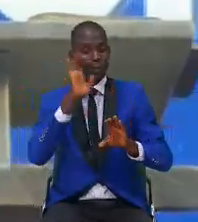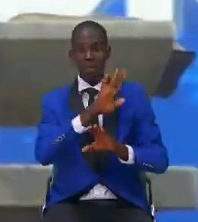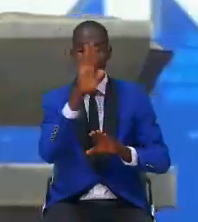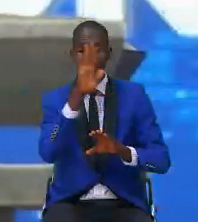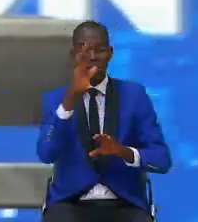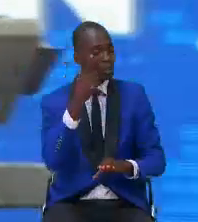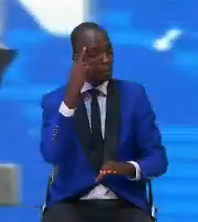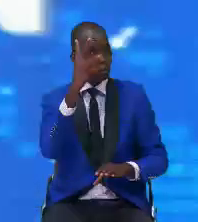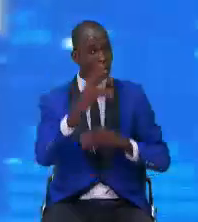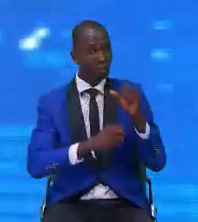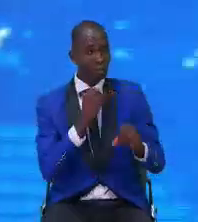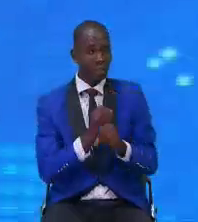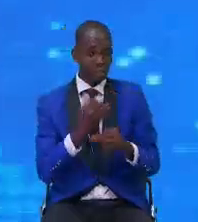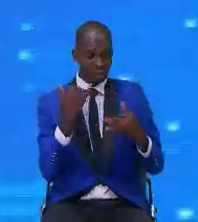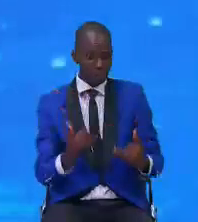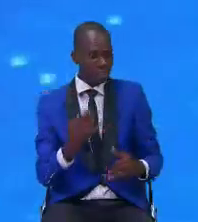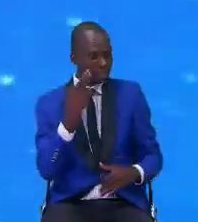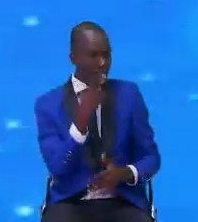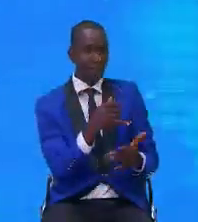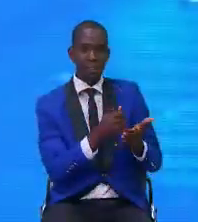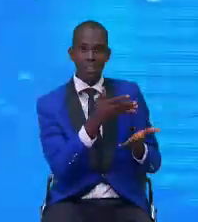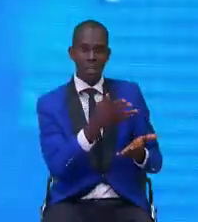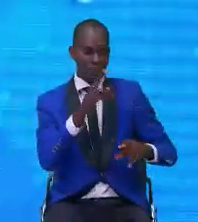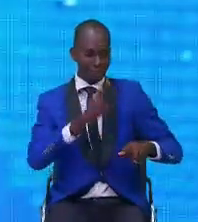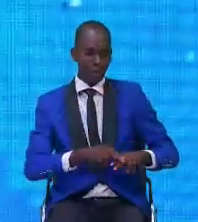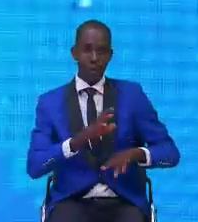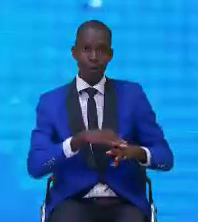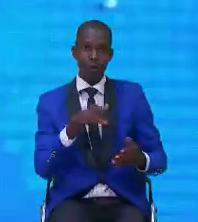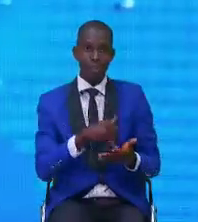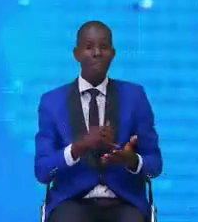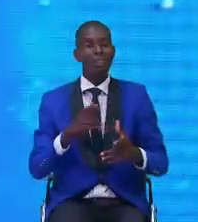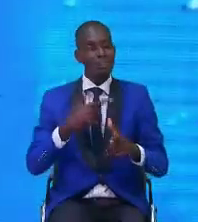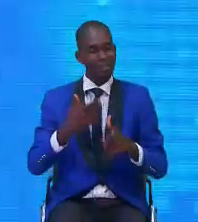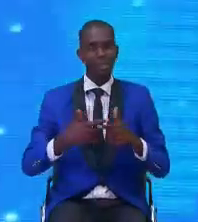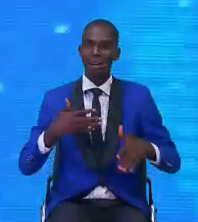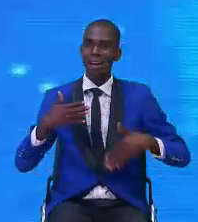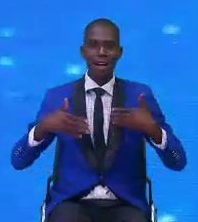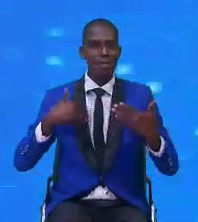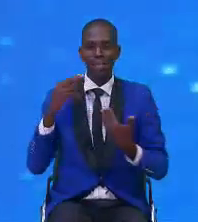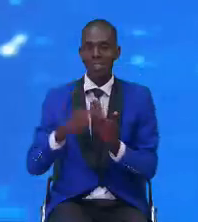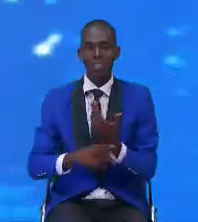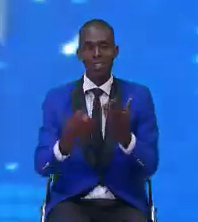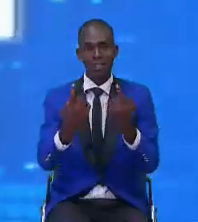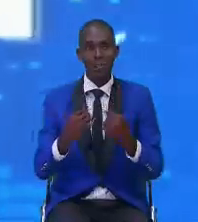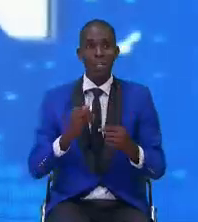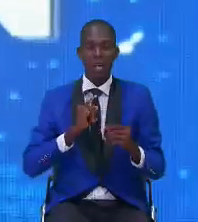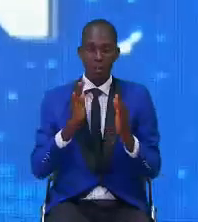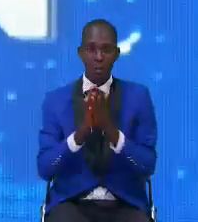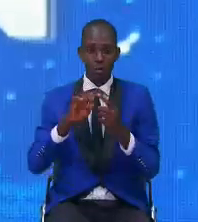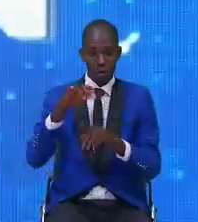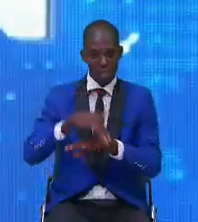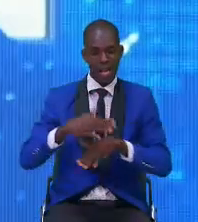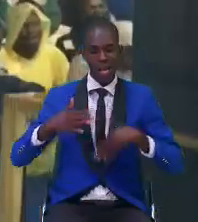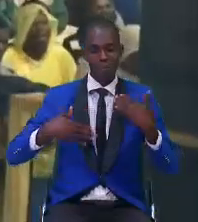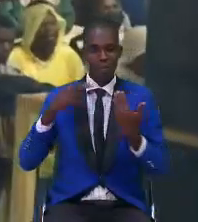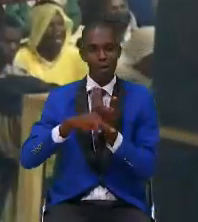he sat on the throne again, and eventually happiness came. Tonight, happiness will come